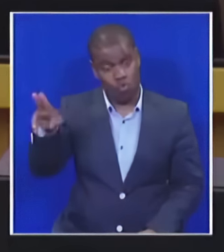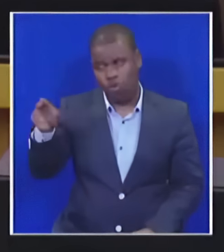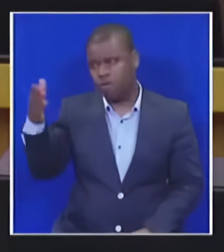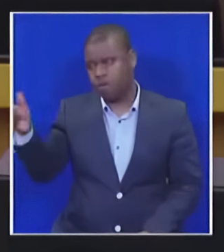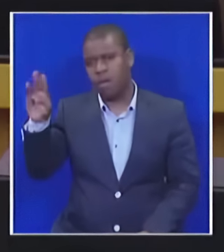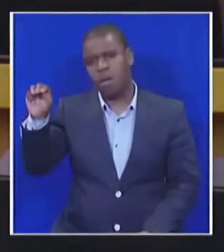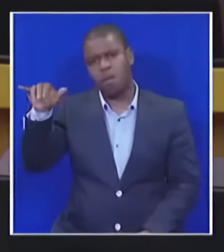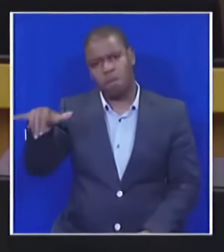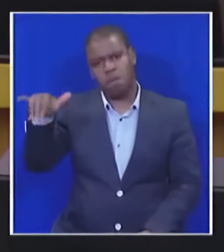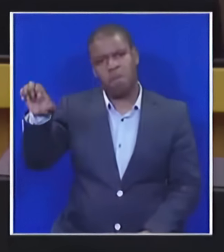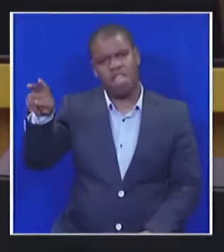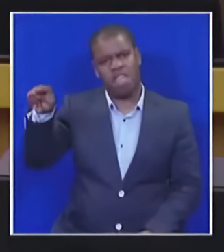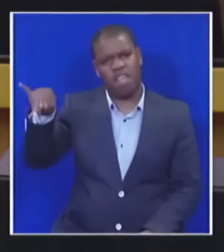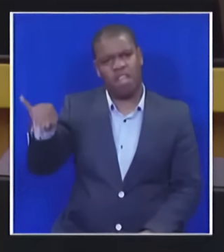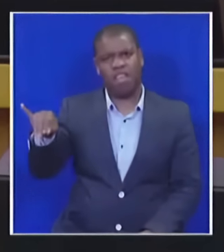is